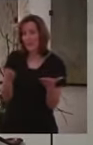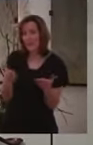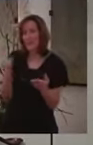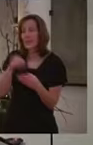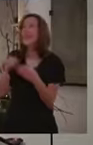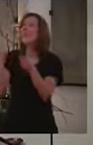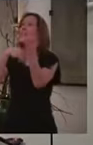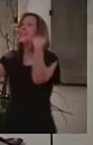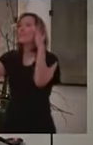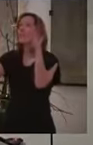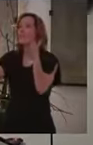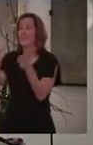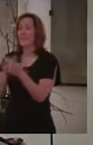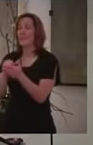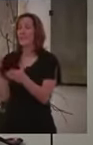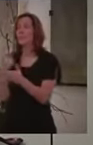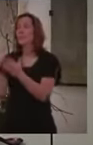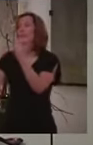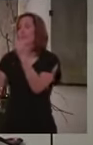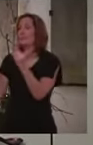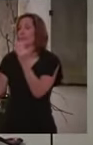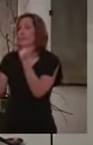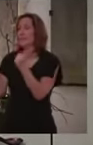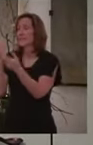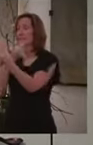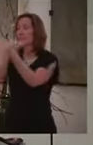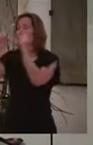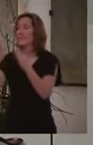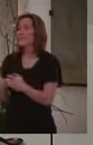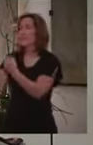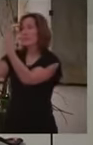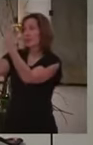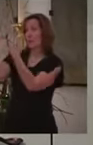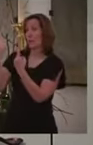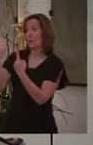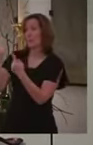and it is from there that we are expecting a Savior.